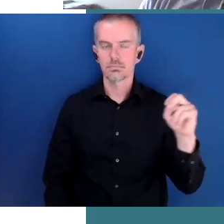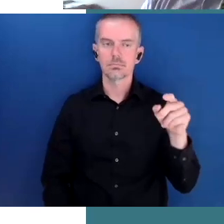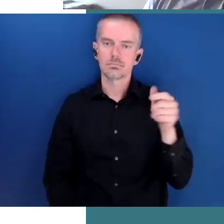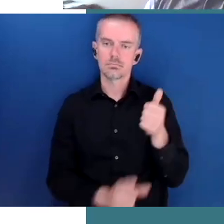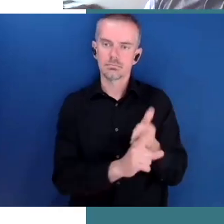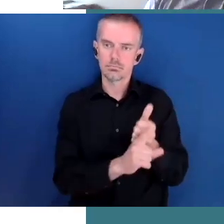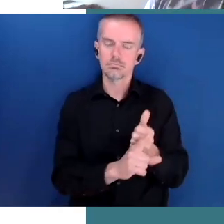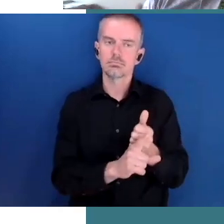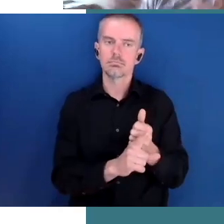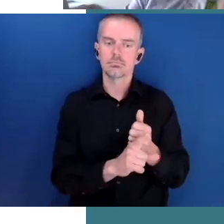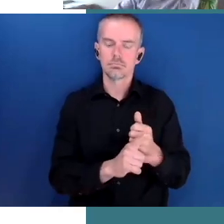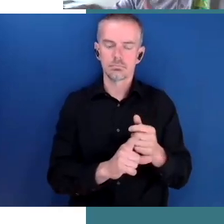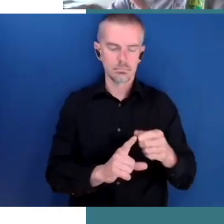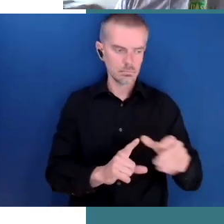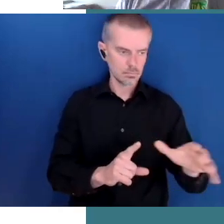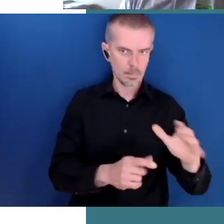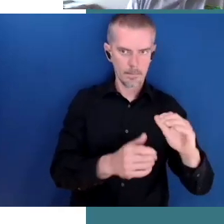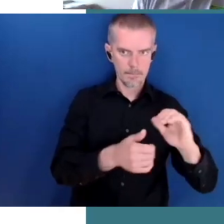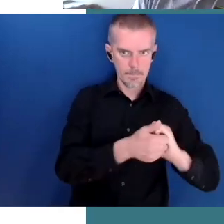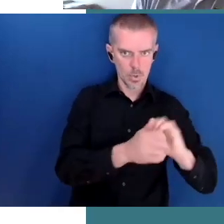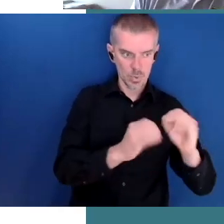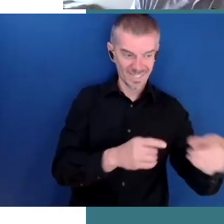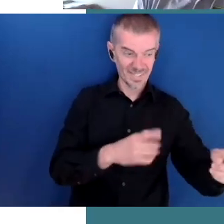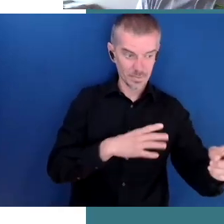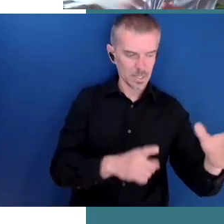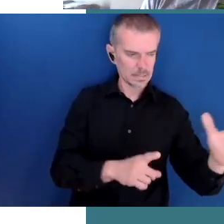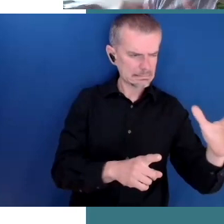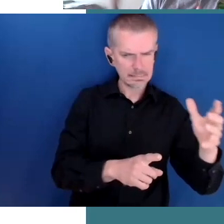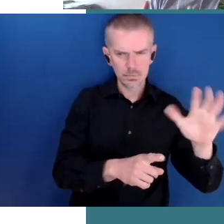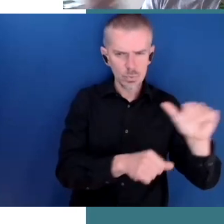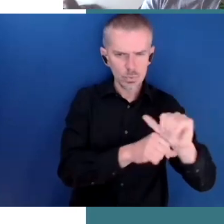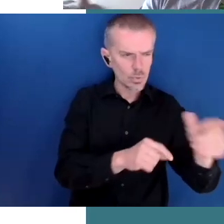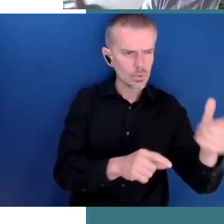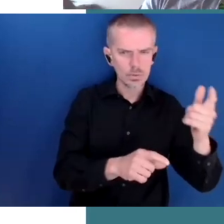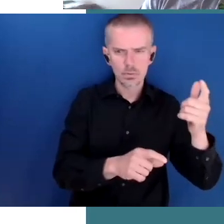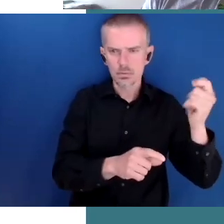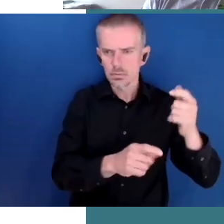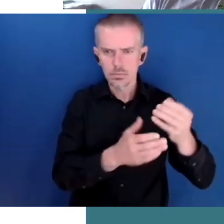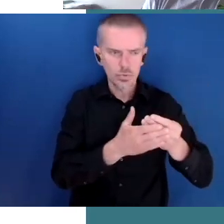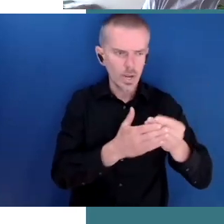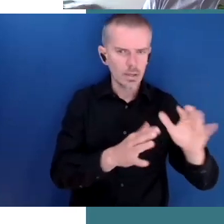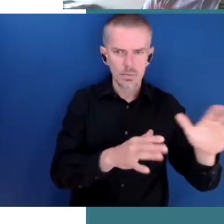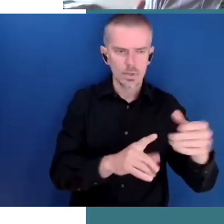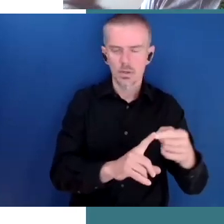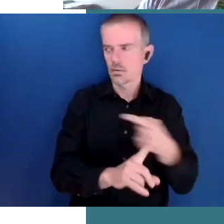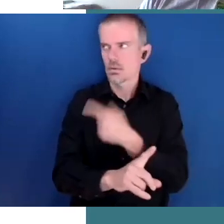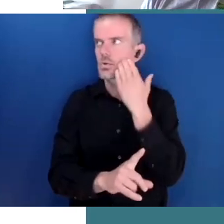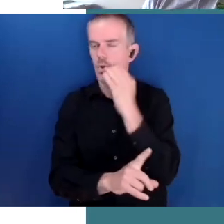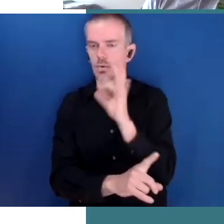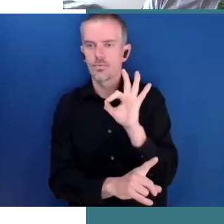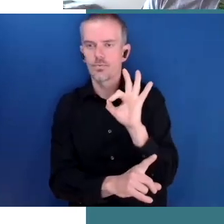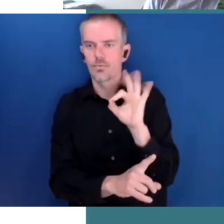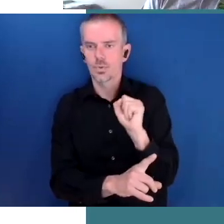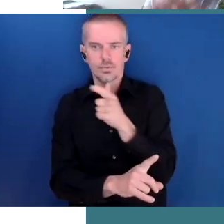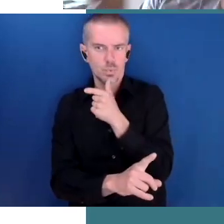of these partner organizations that will know the right person to talk to, hopefully, or at least know who they can talk to find the right person. So that's